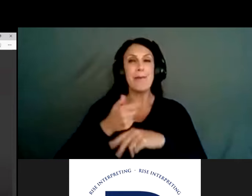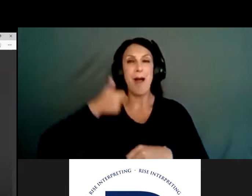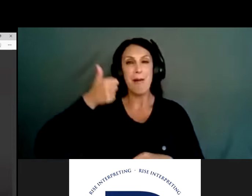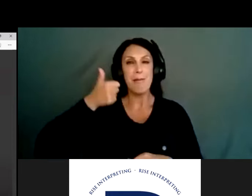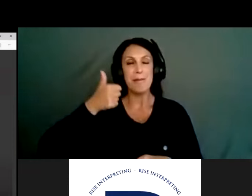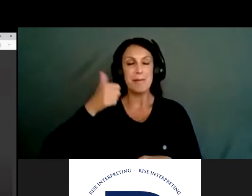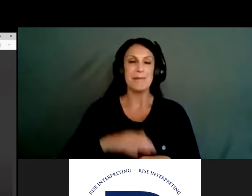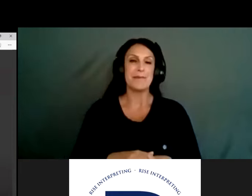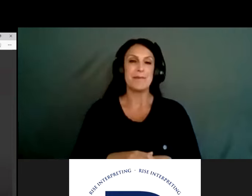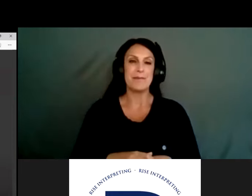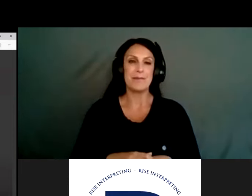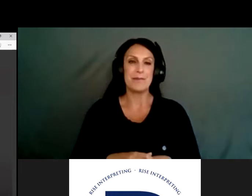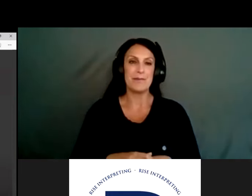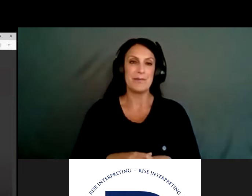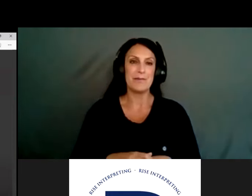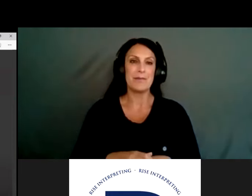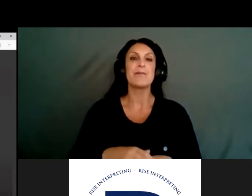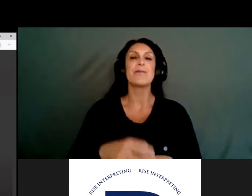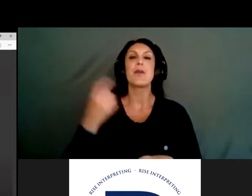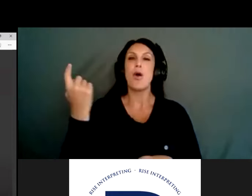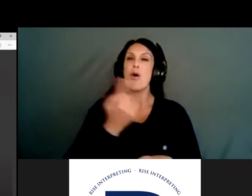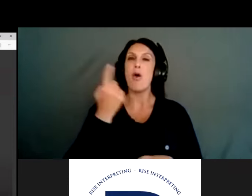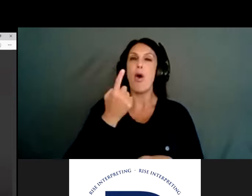Shoot from the moon and even if you miss you'll land in the stars.